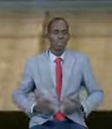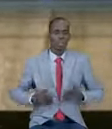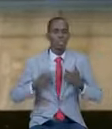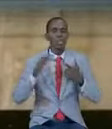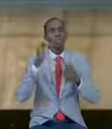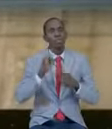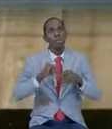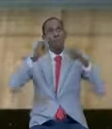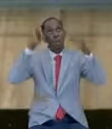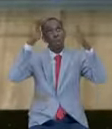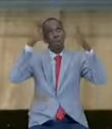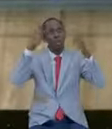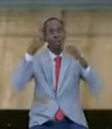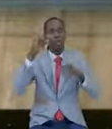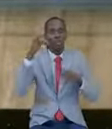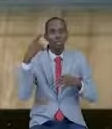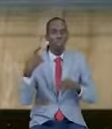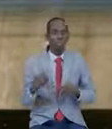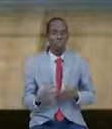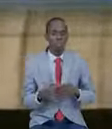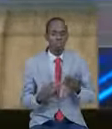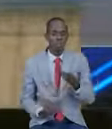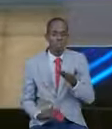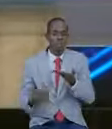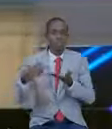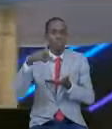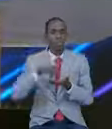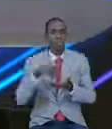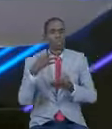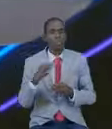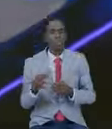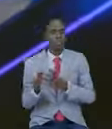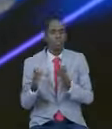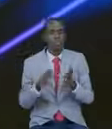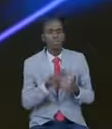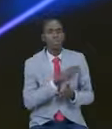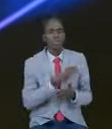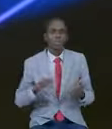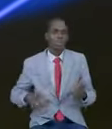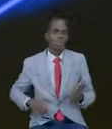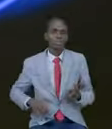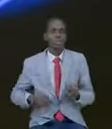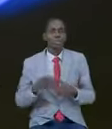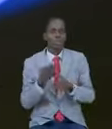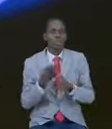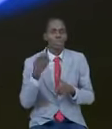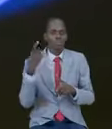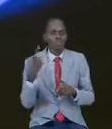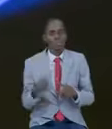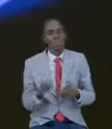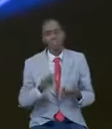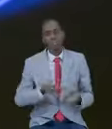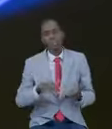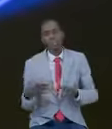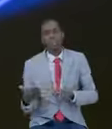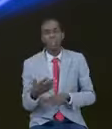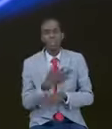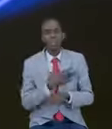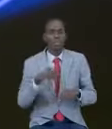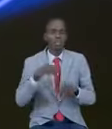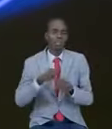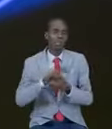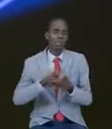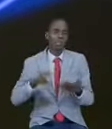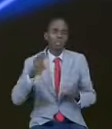hope by the resurrection of Jesus Christ from the dead. And then in verse